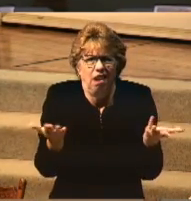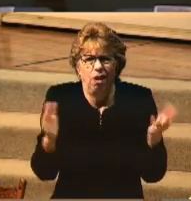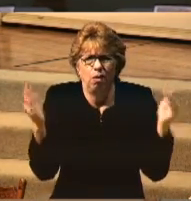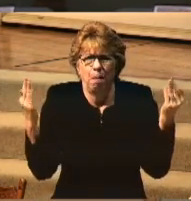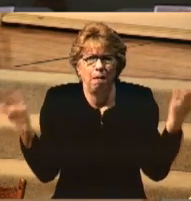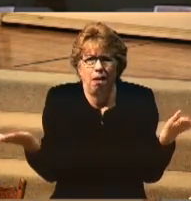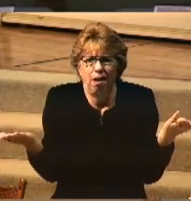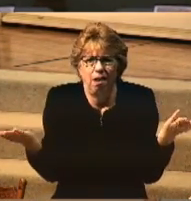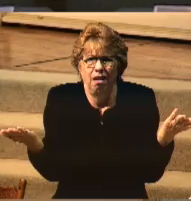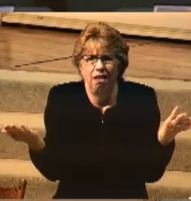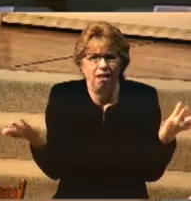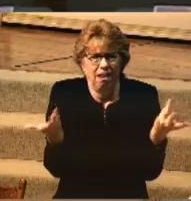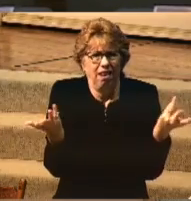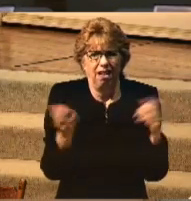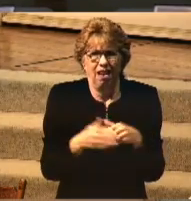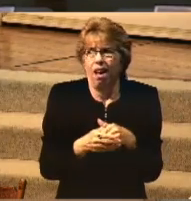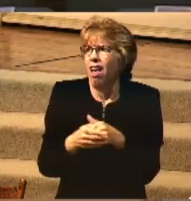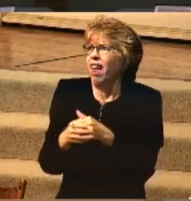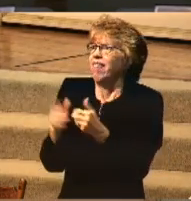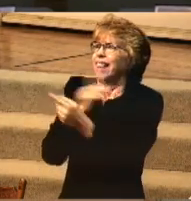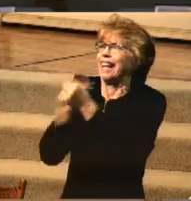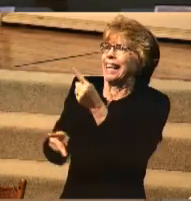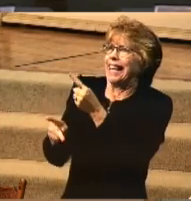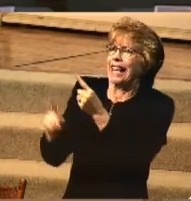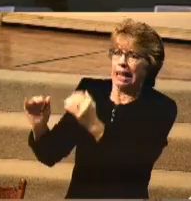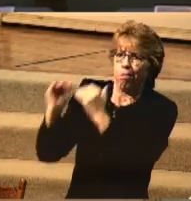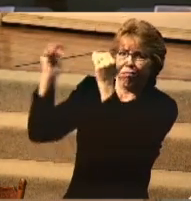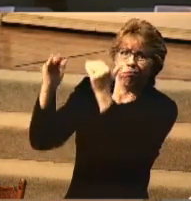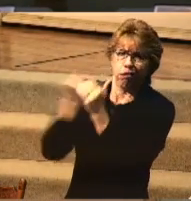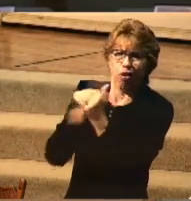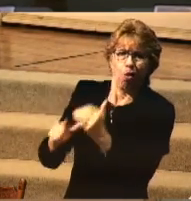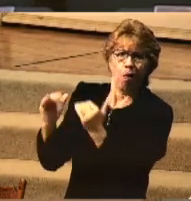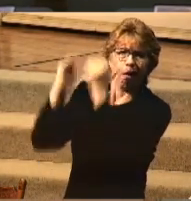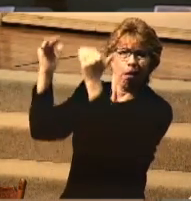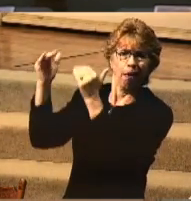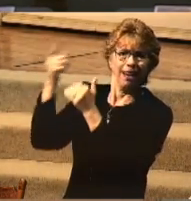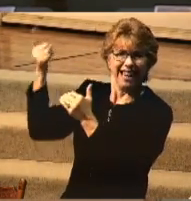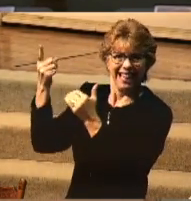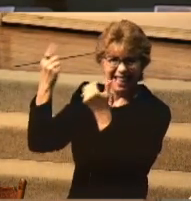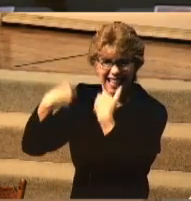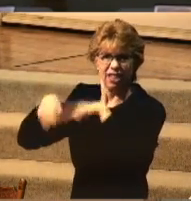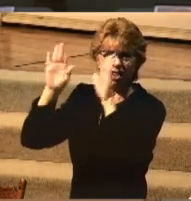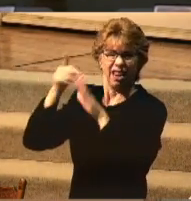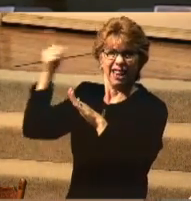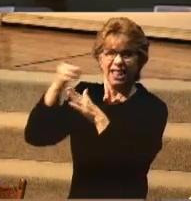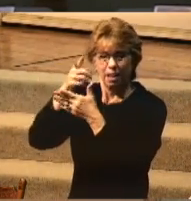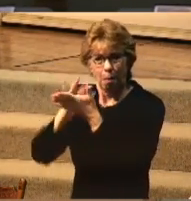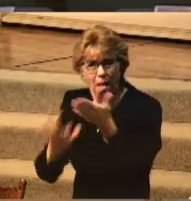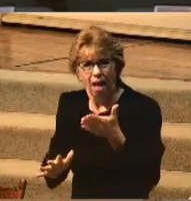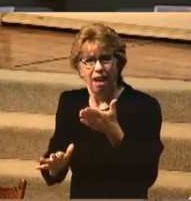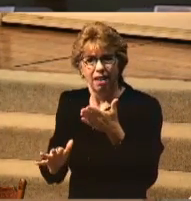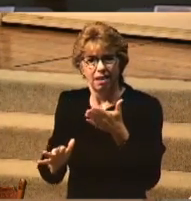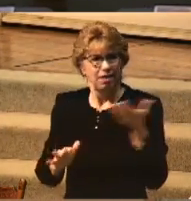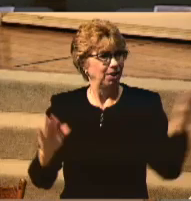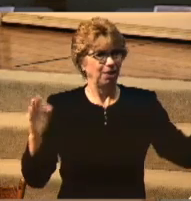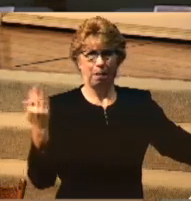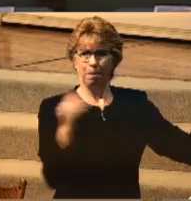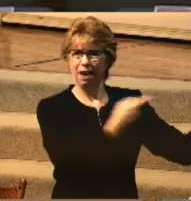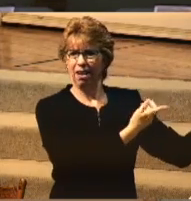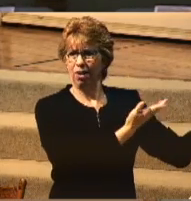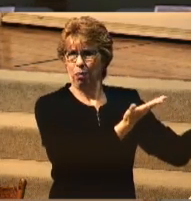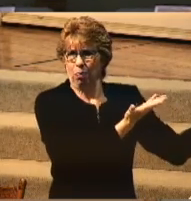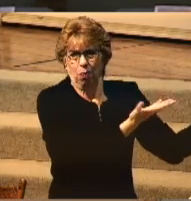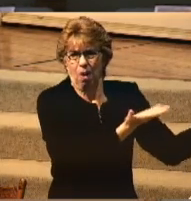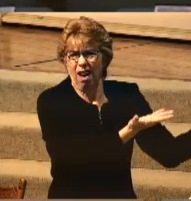I mean, the King of Kings and Lord of Lords, he shed his precious blood. I call your attention. One of